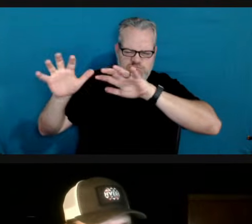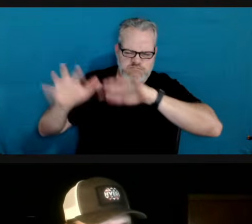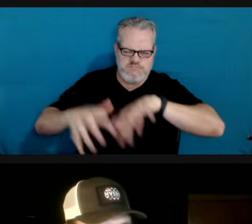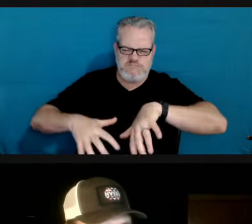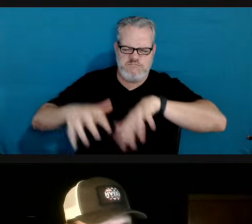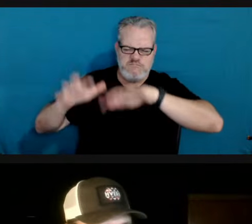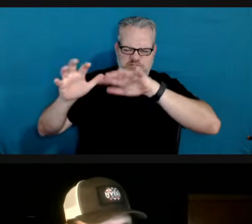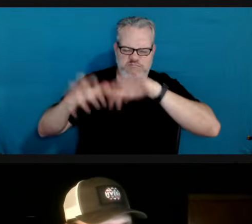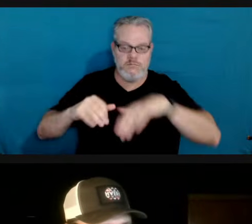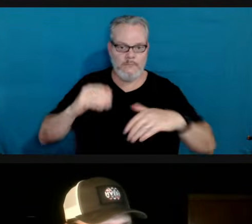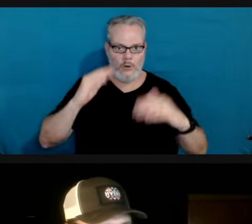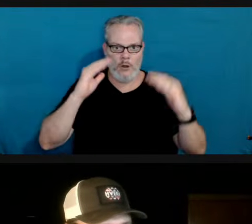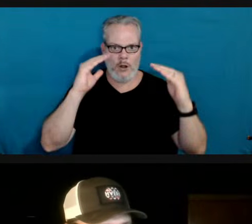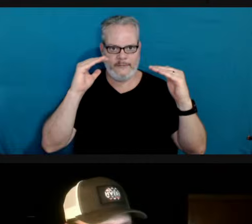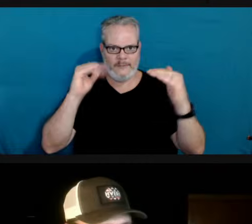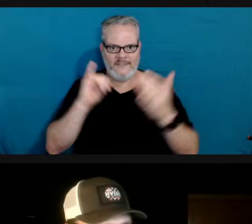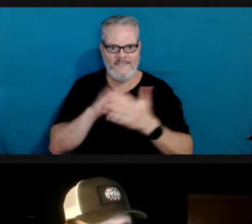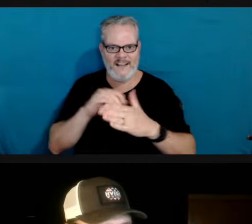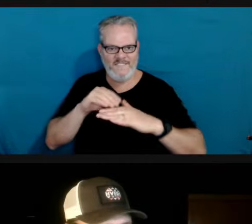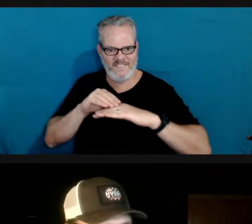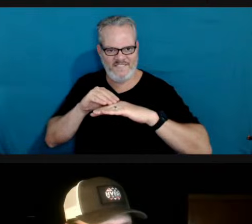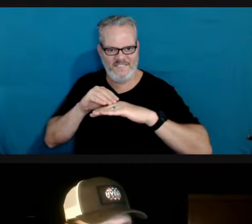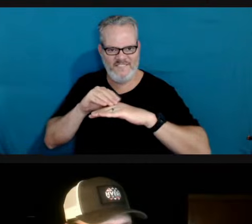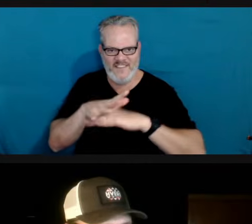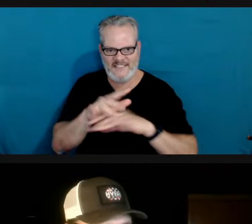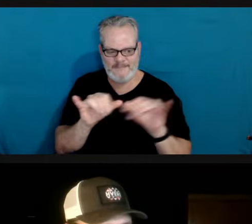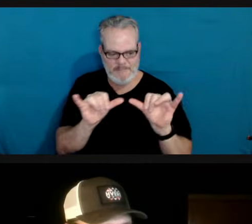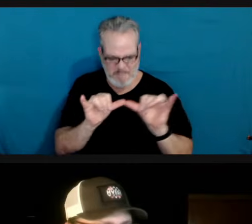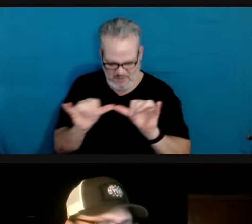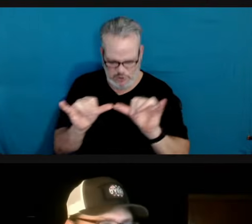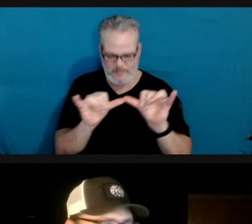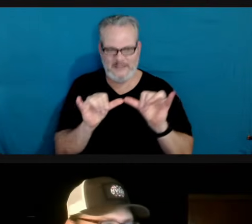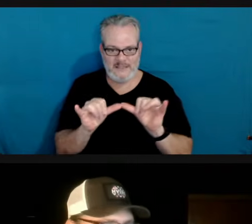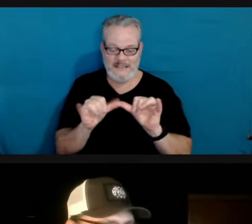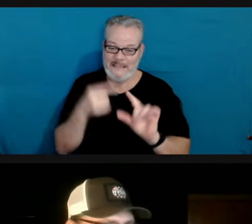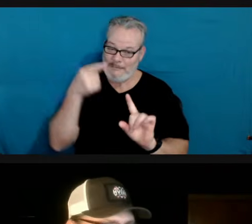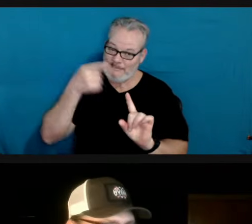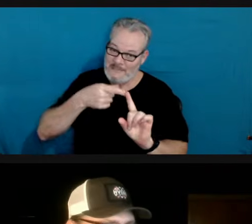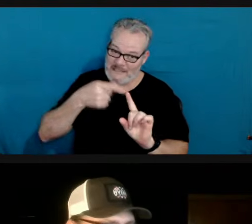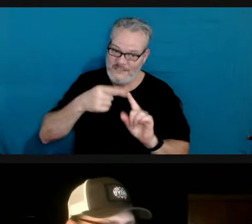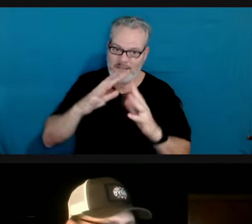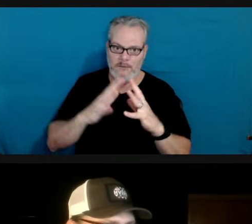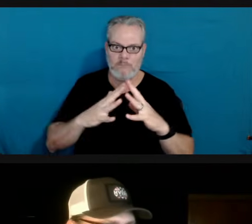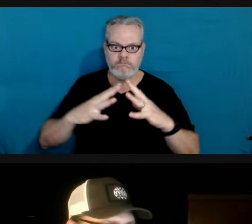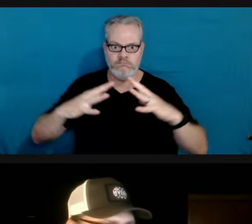instruments, particularly tilt meters. So yay, I've been leading this